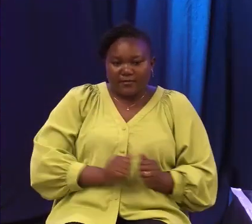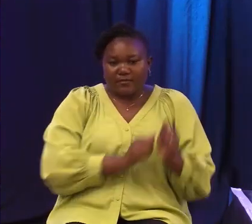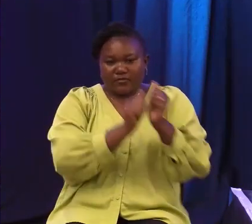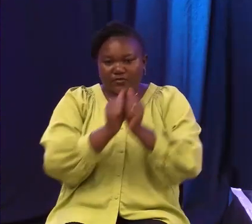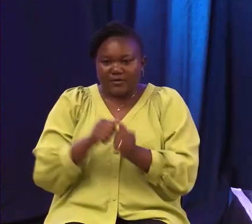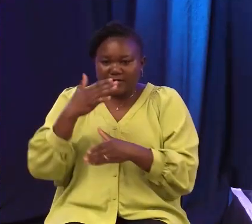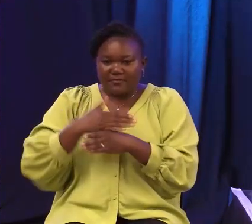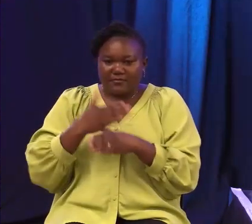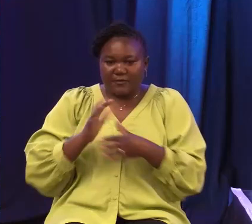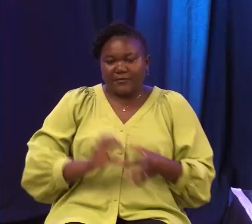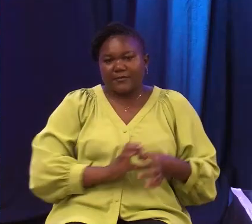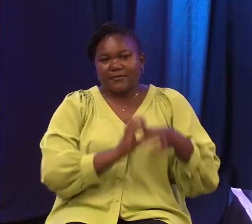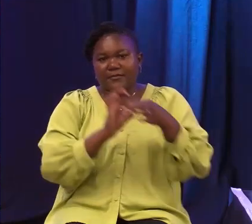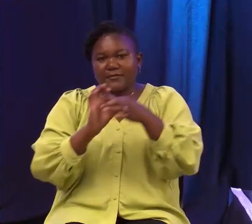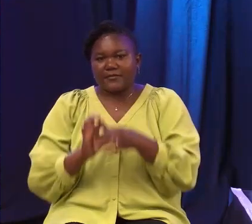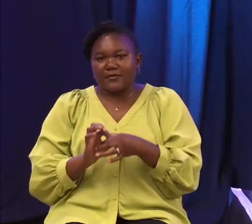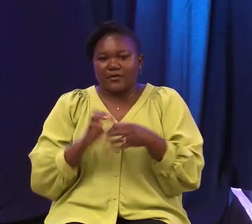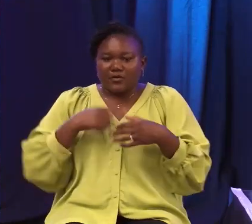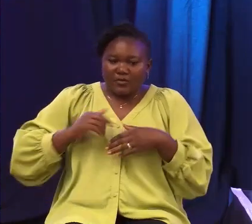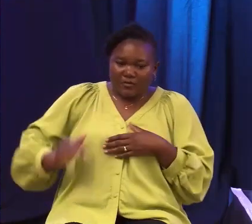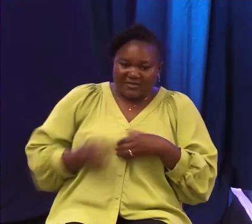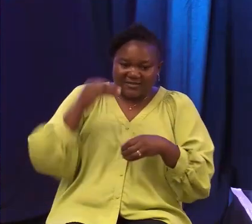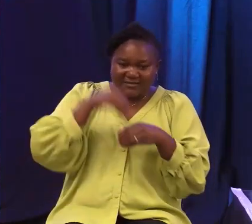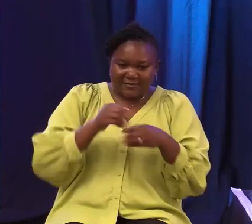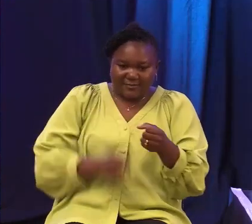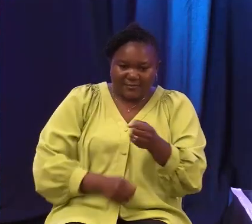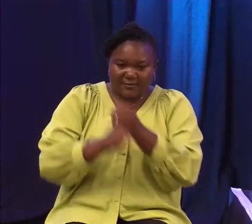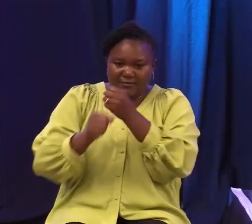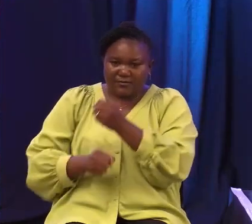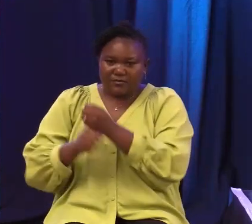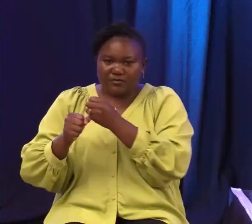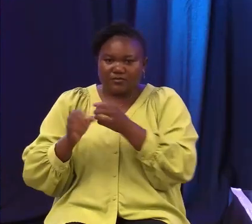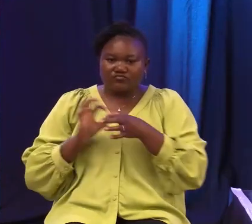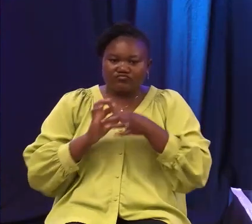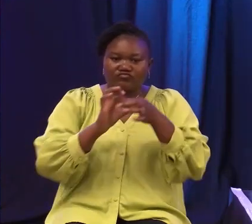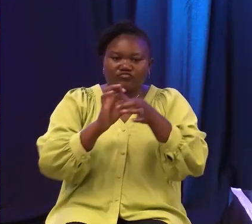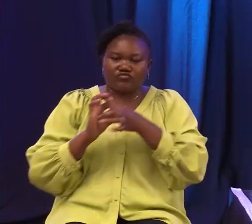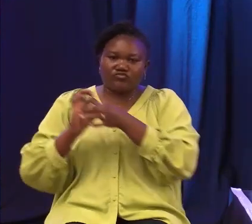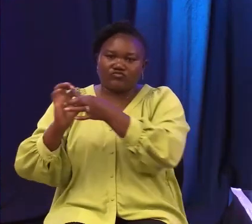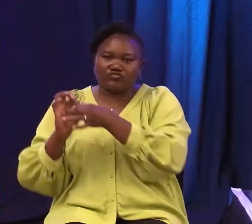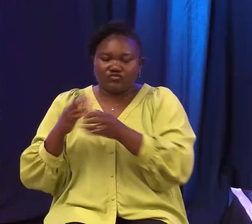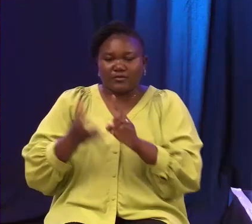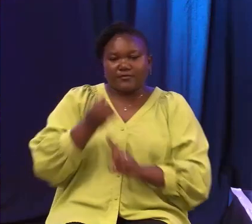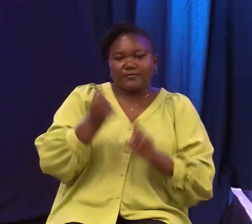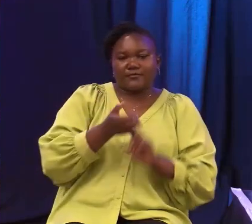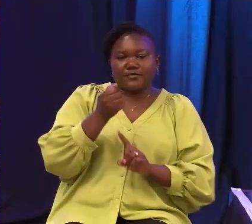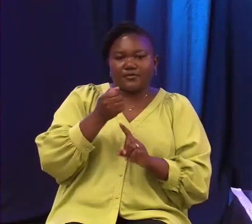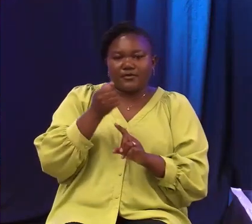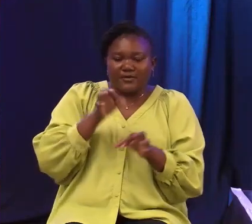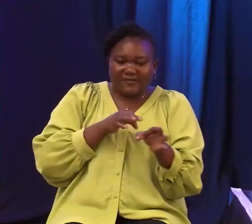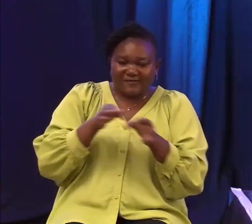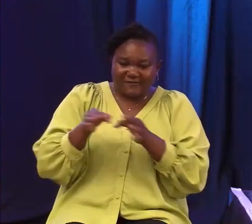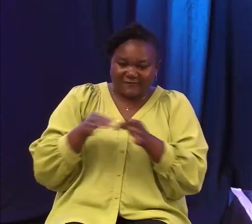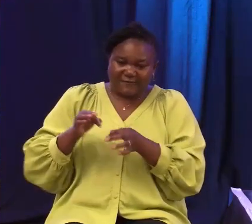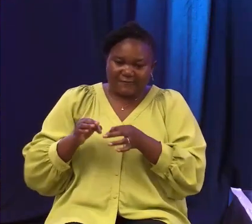cooperation partners, and it is our vision to support our partners in achieving their objectives and to strengthen the